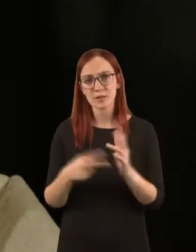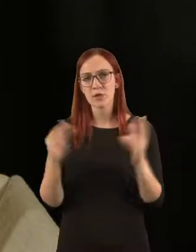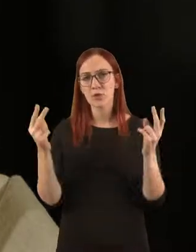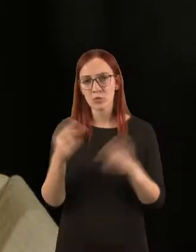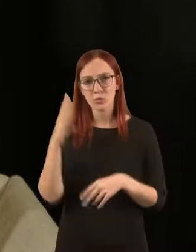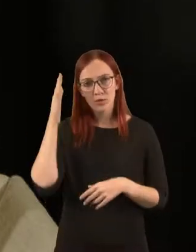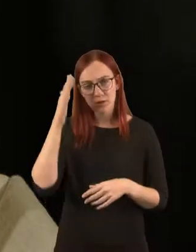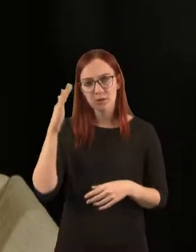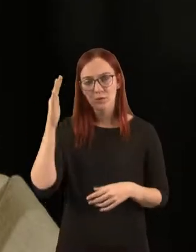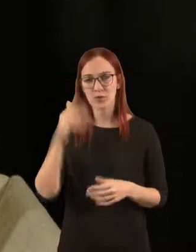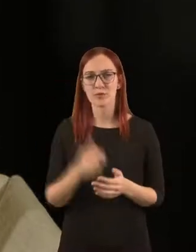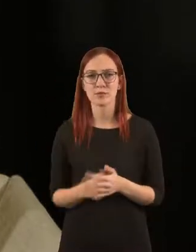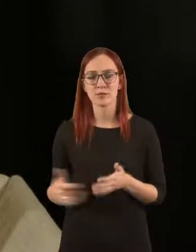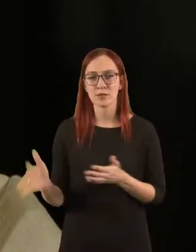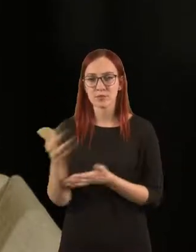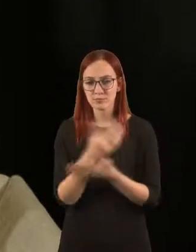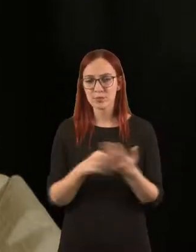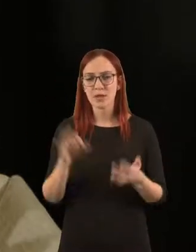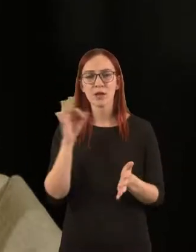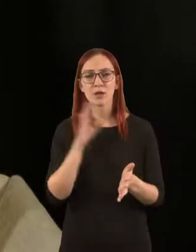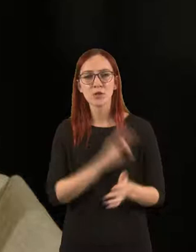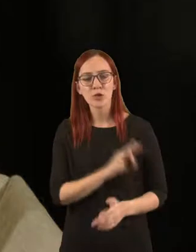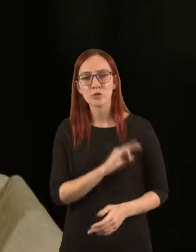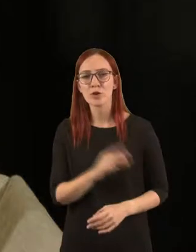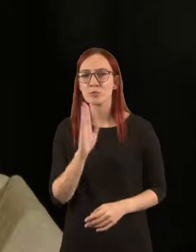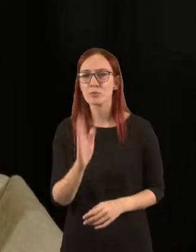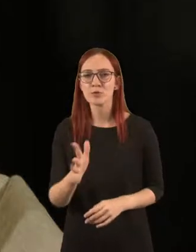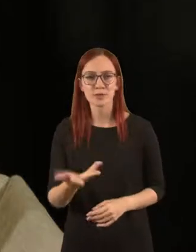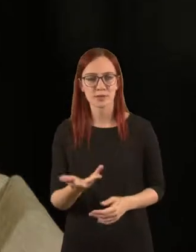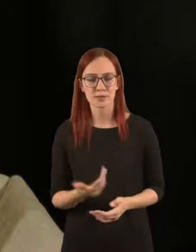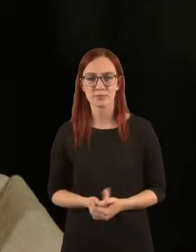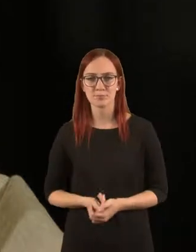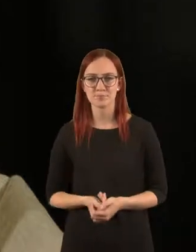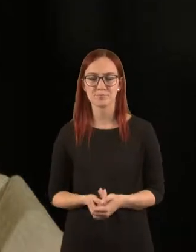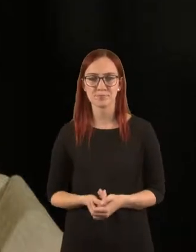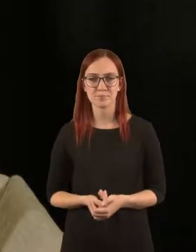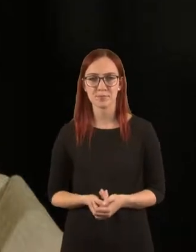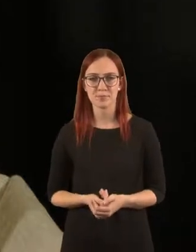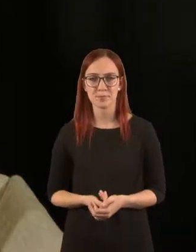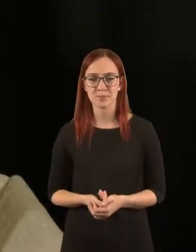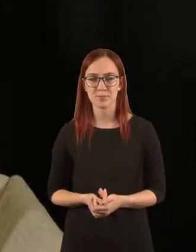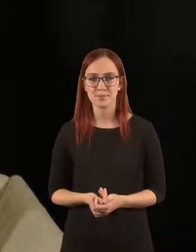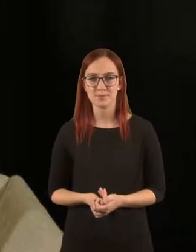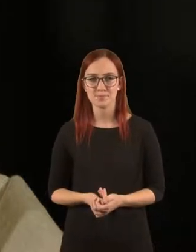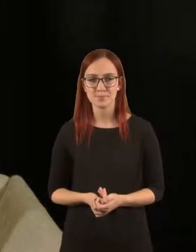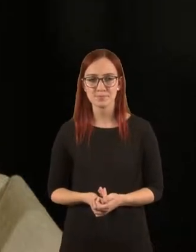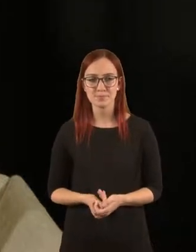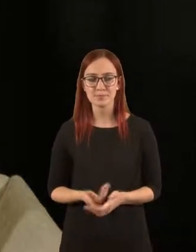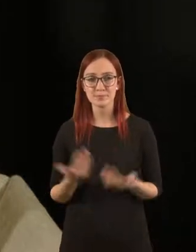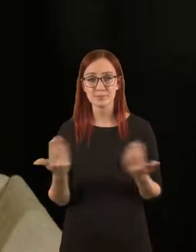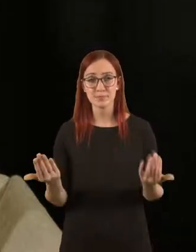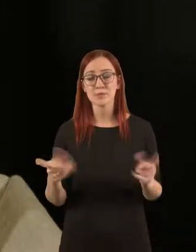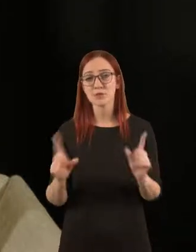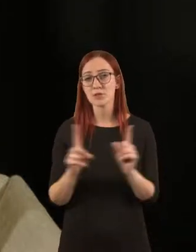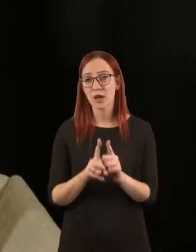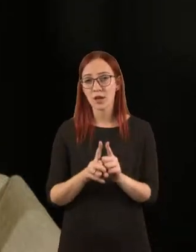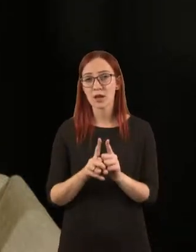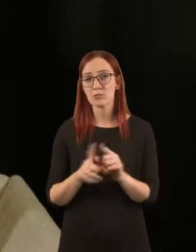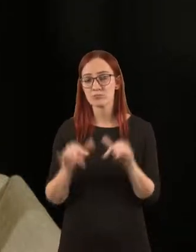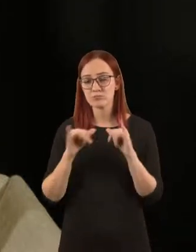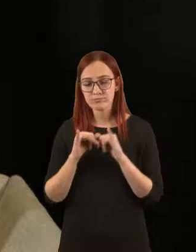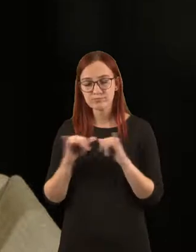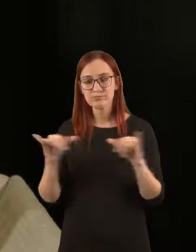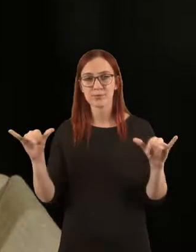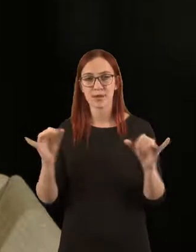speaking about budget formation, should come up with specific proposals on how tax revenue will